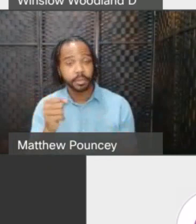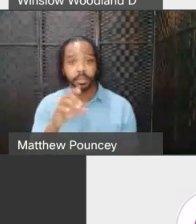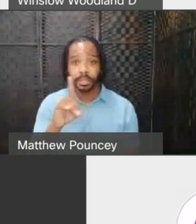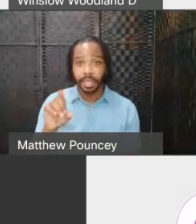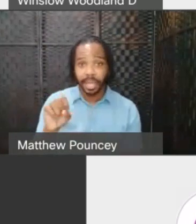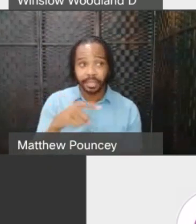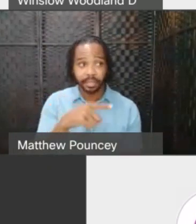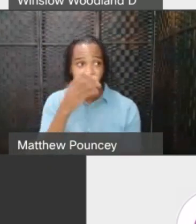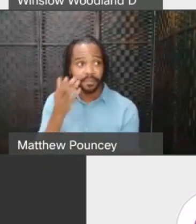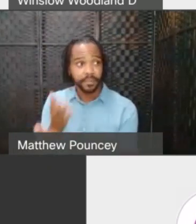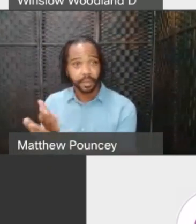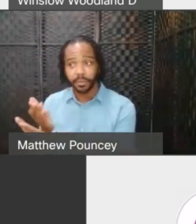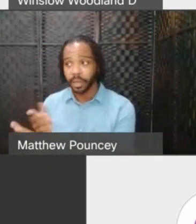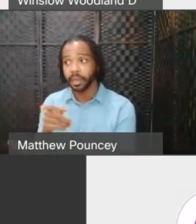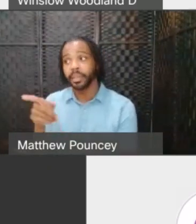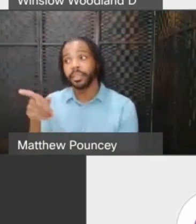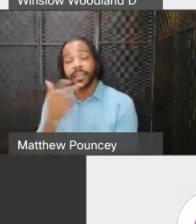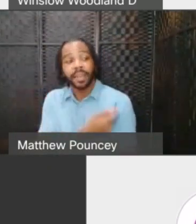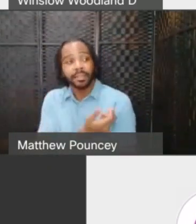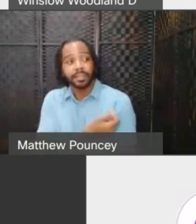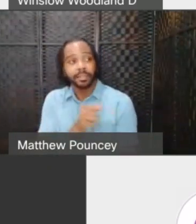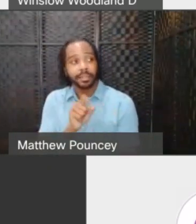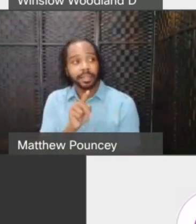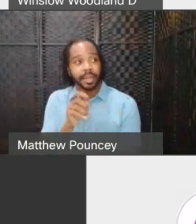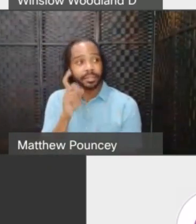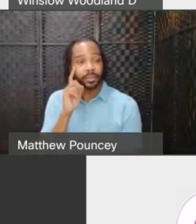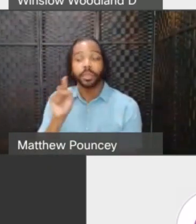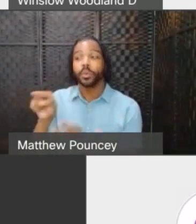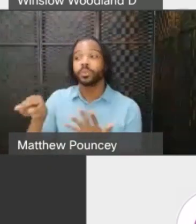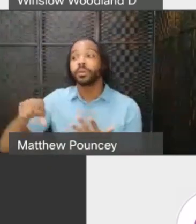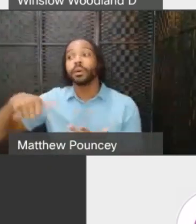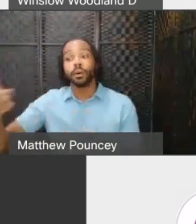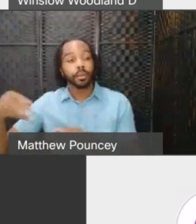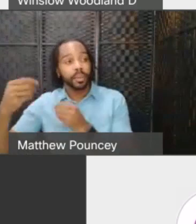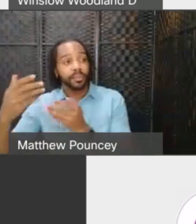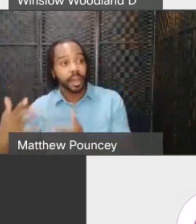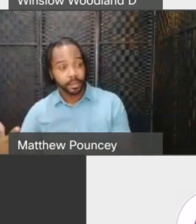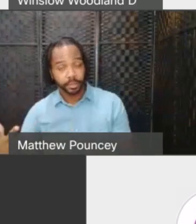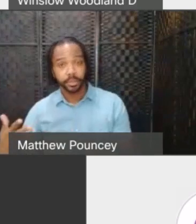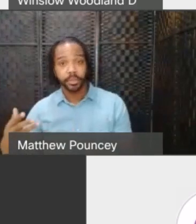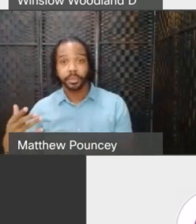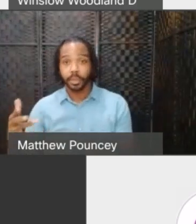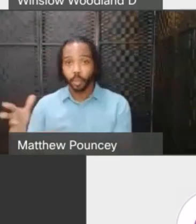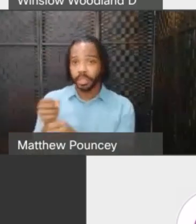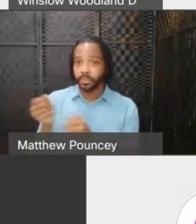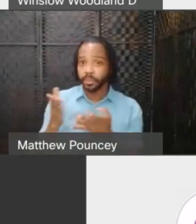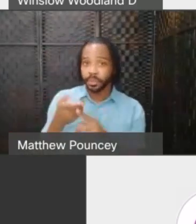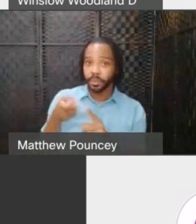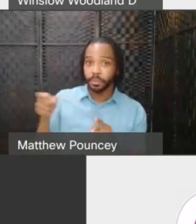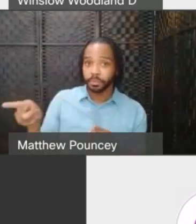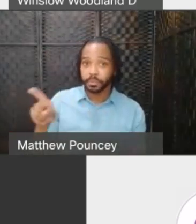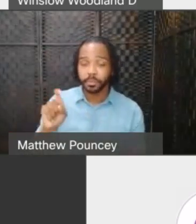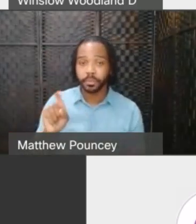status of other providers that support the people that you provide services to?